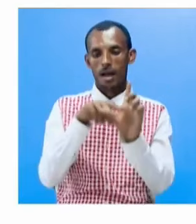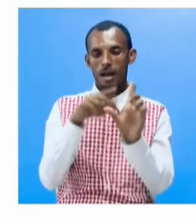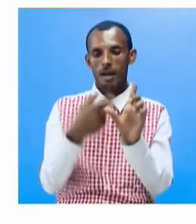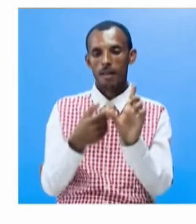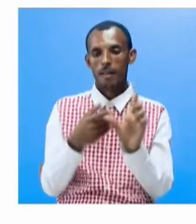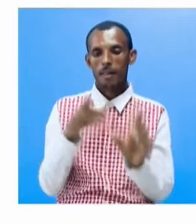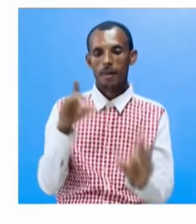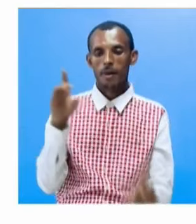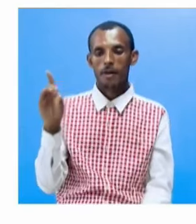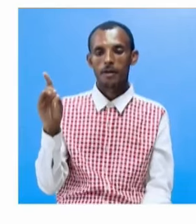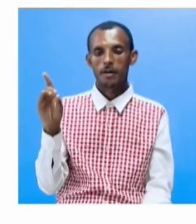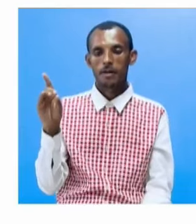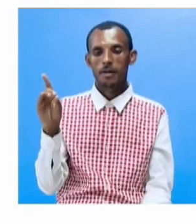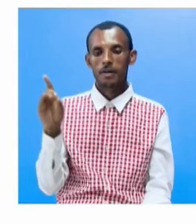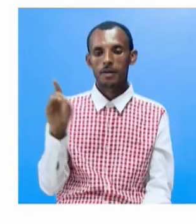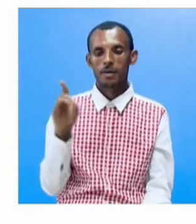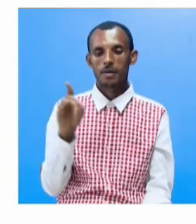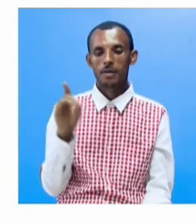D,